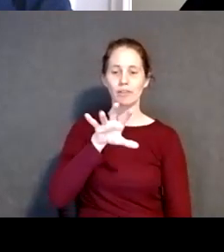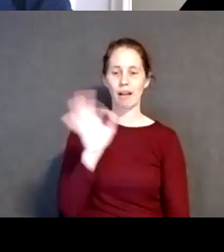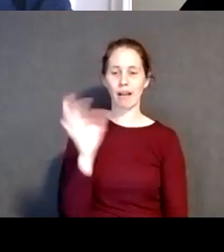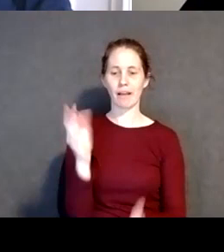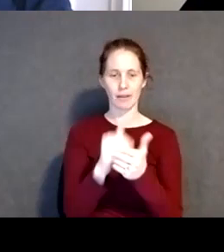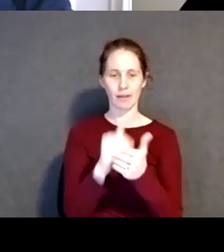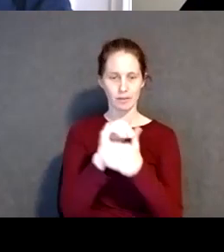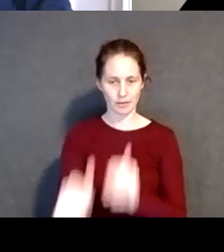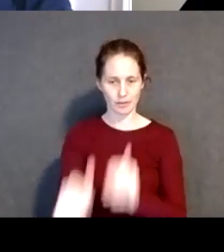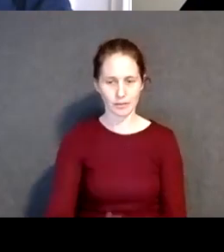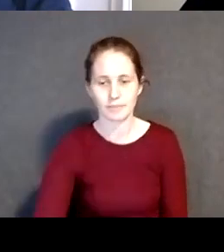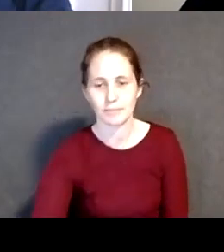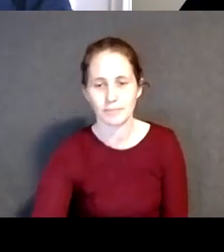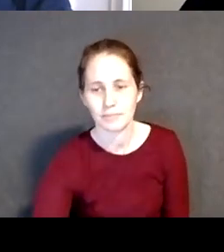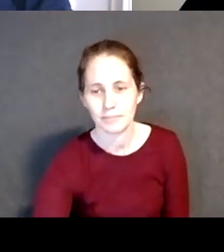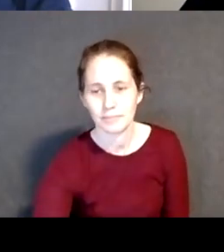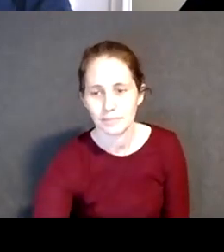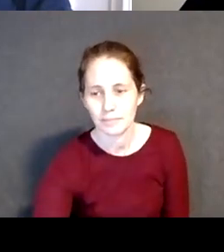$259,000.